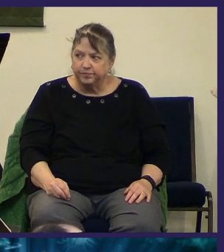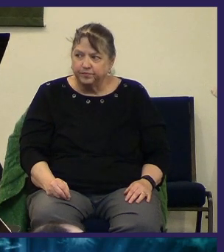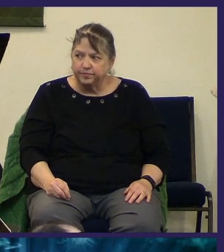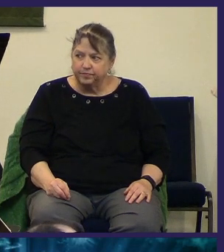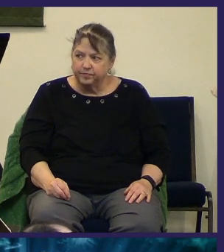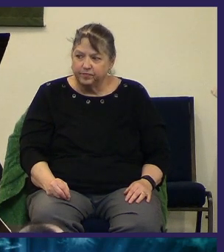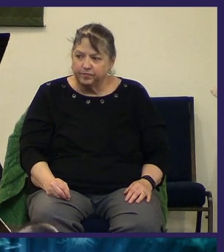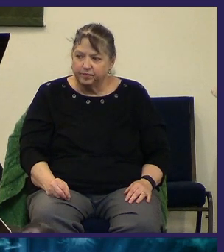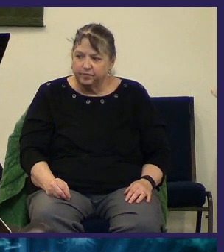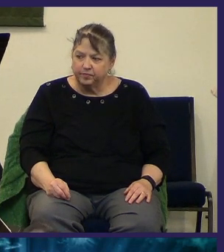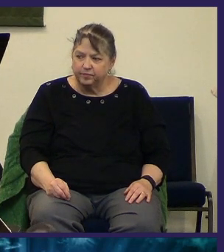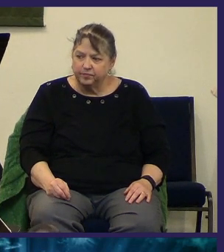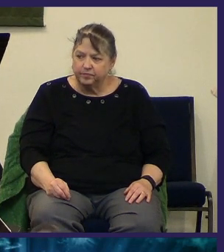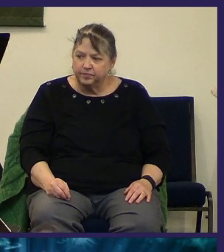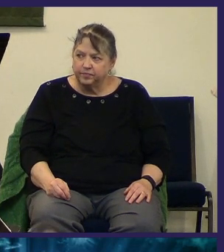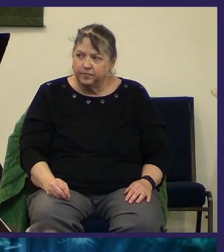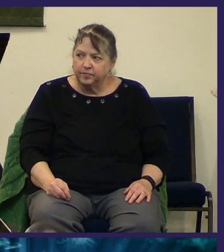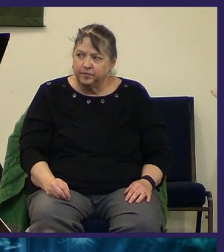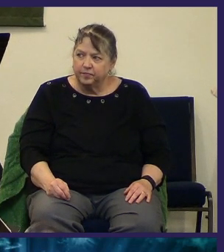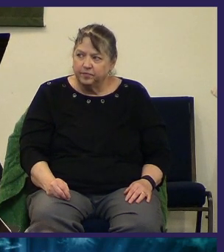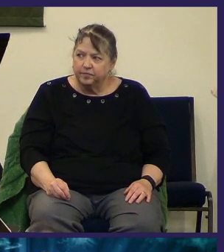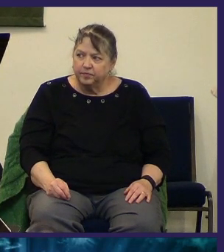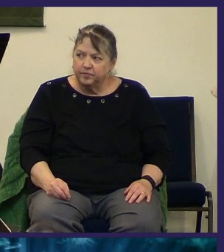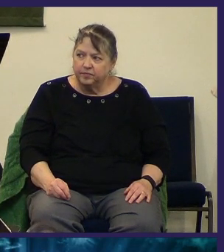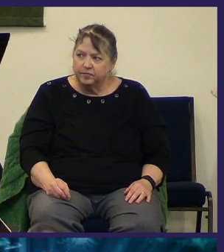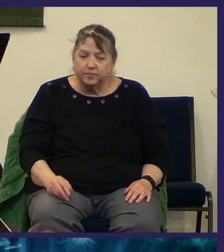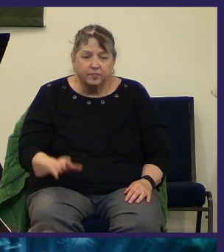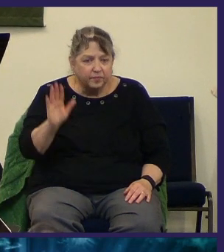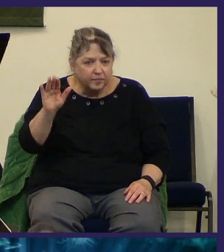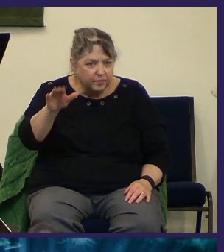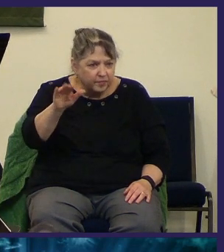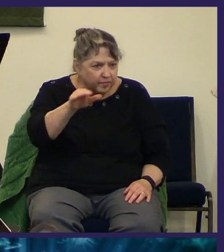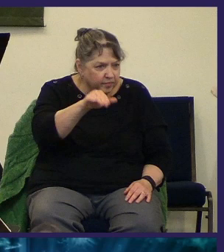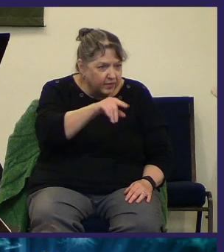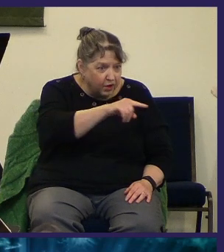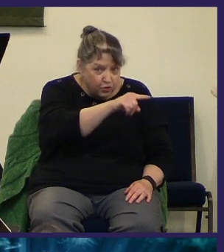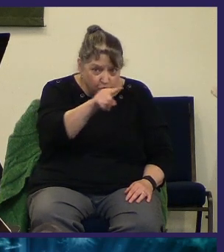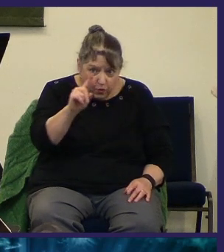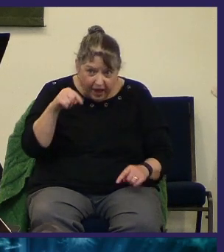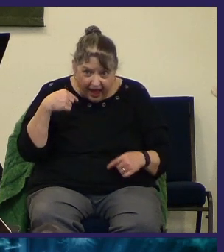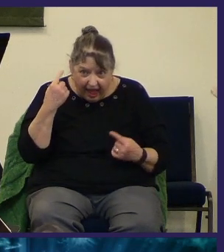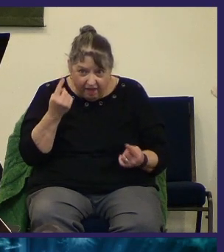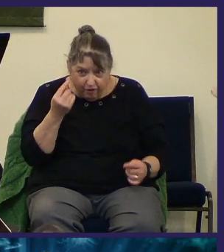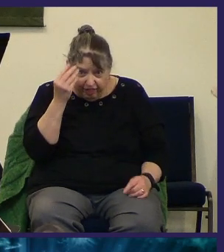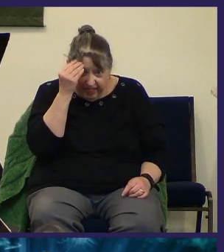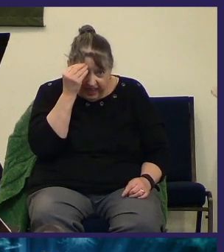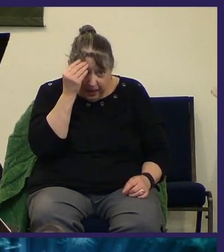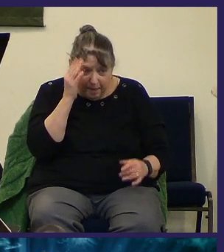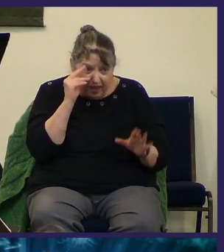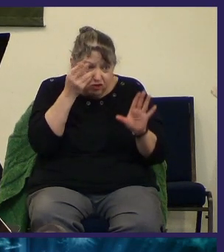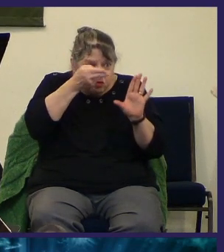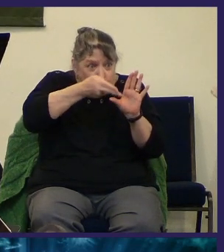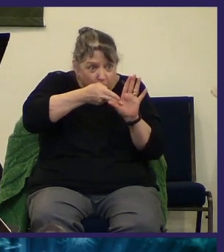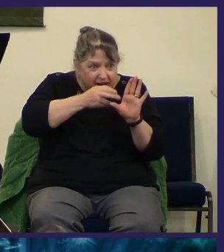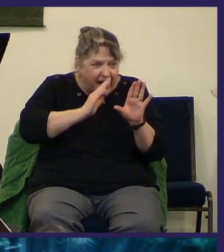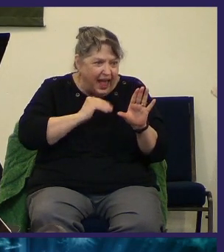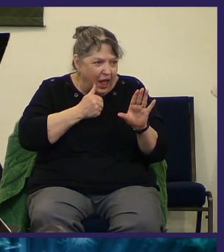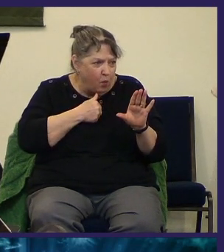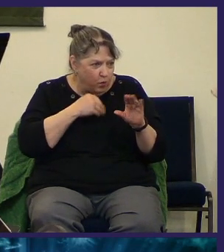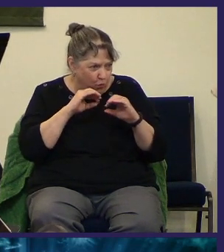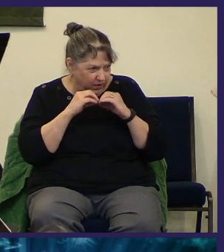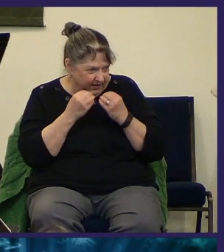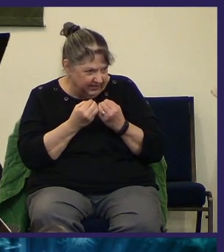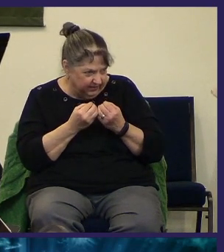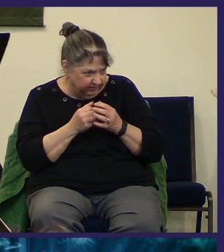have you ever considered becoming a gideon scripture